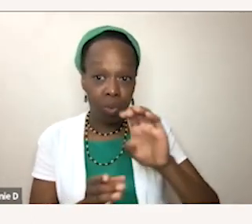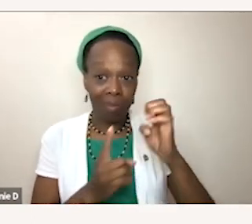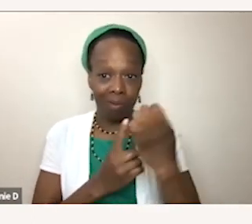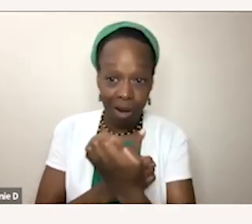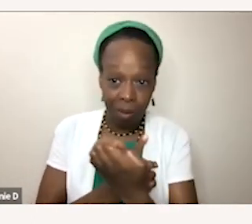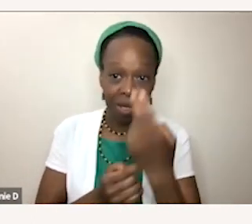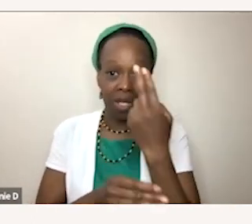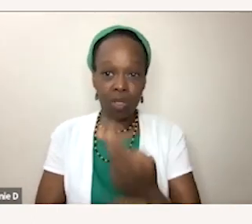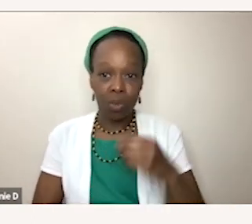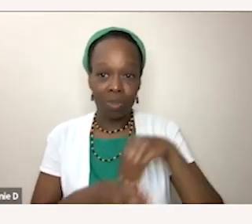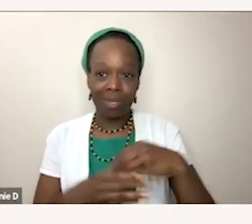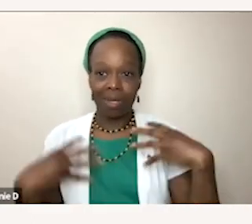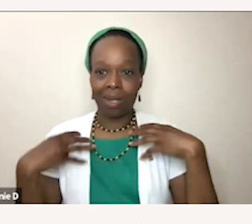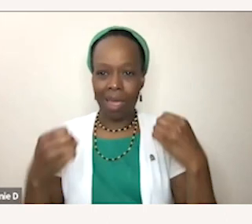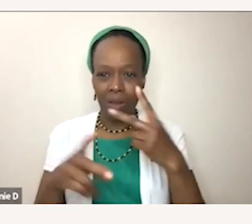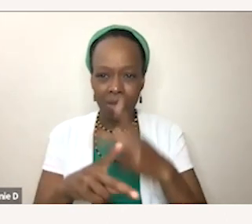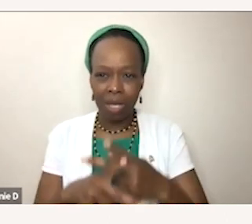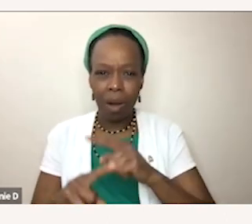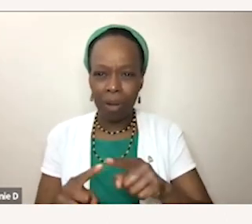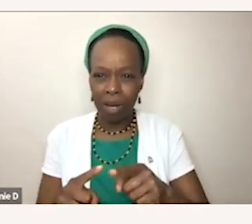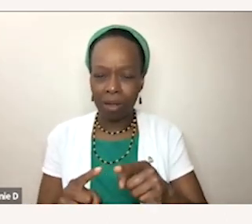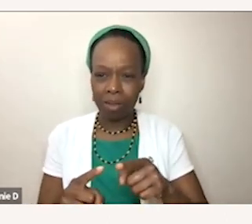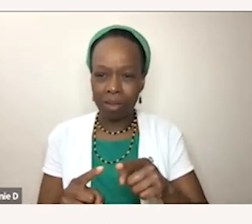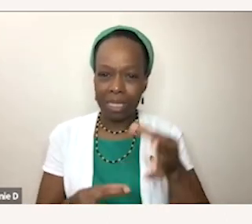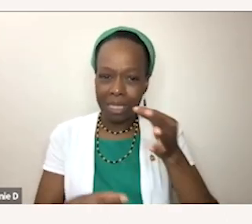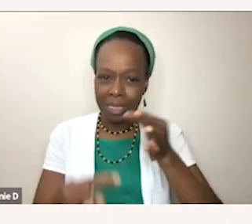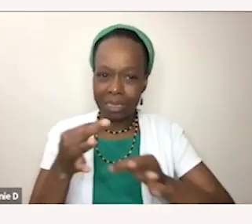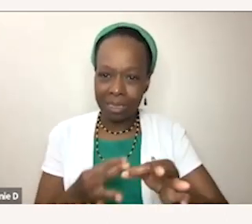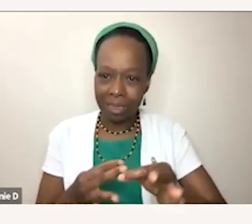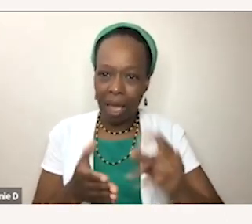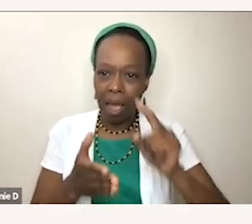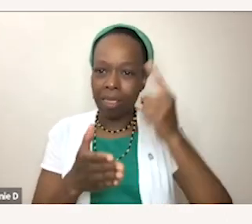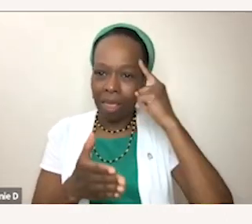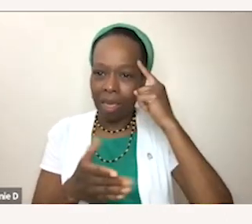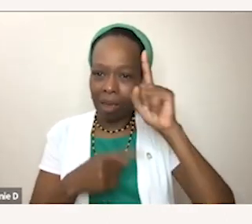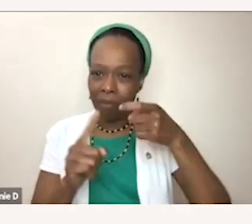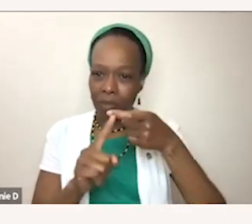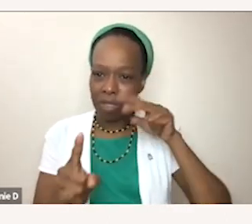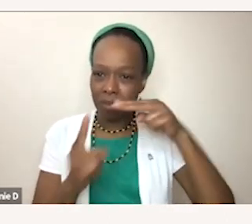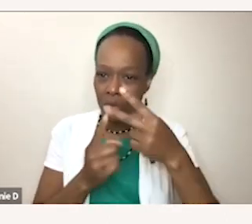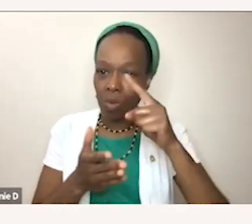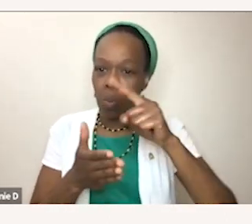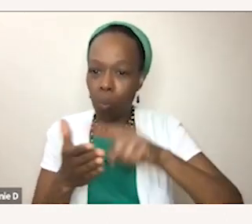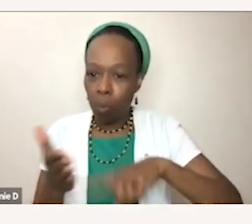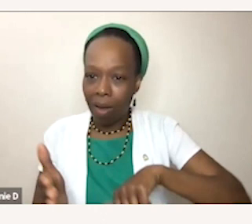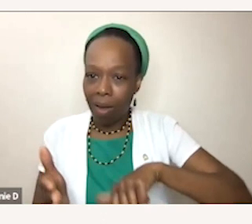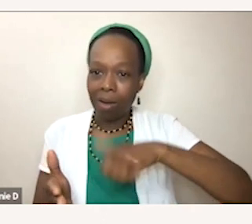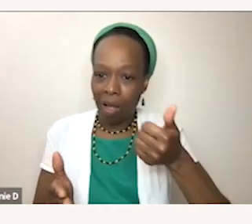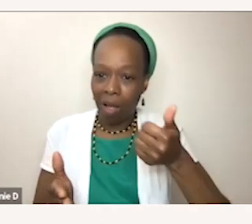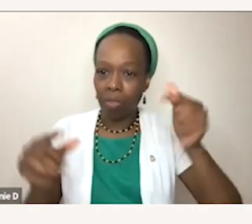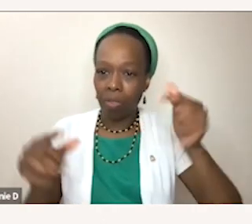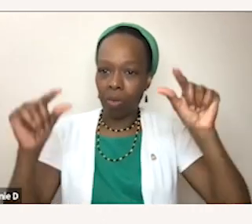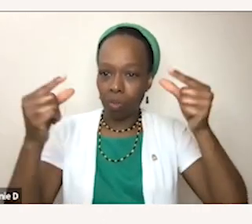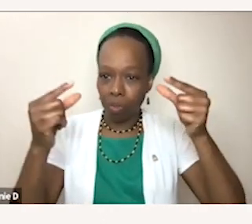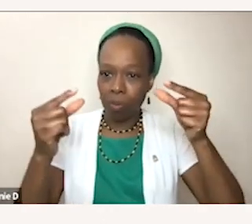it this way: what other group of human beings has like functioning